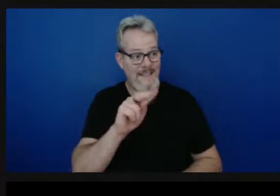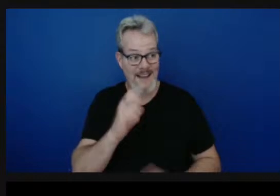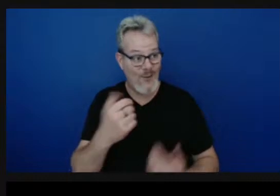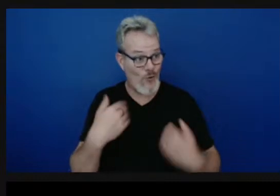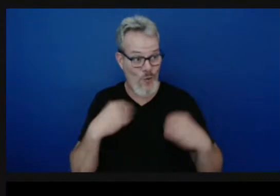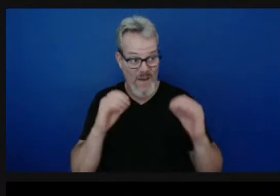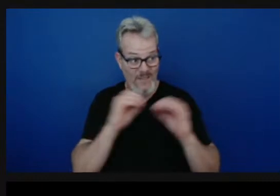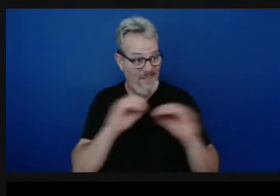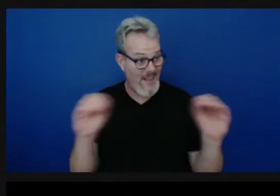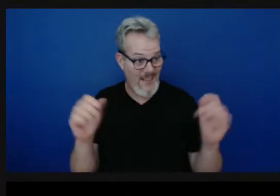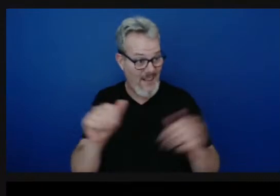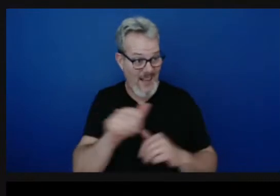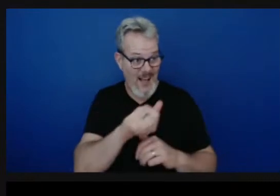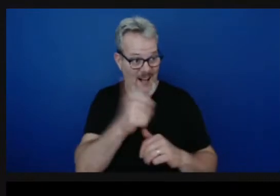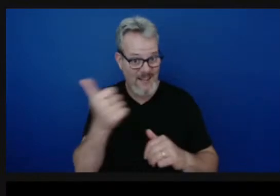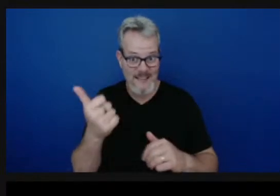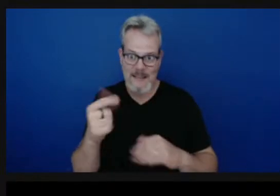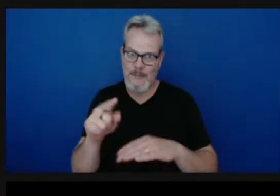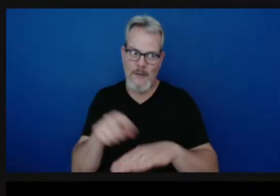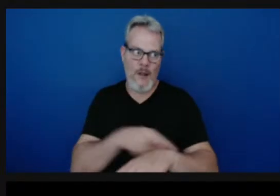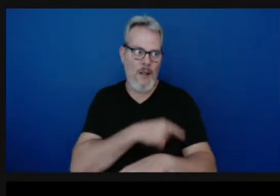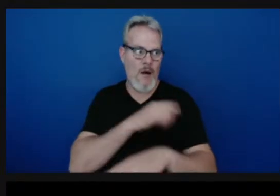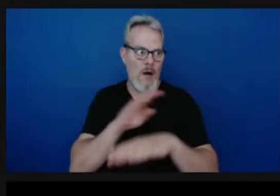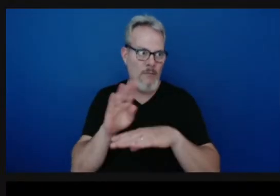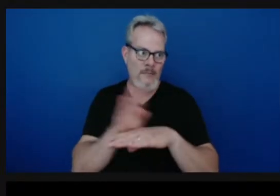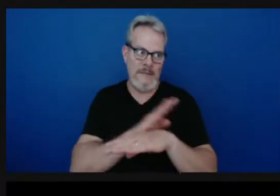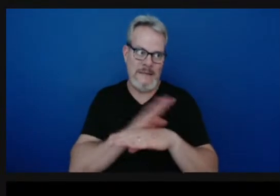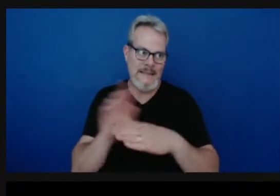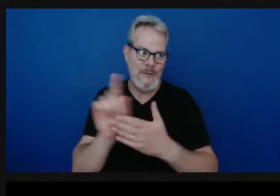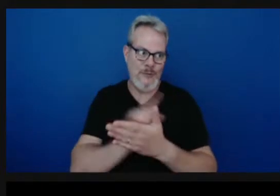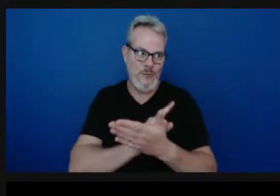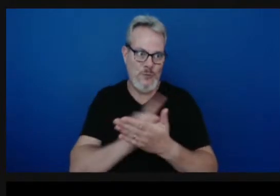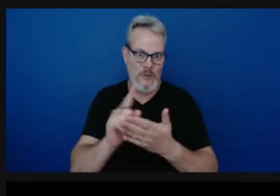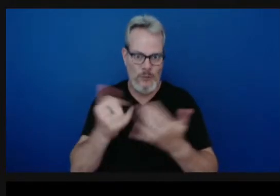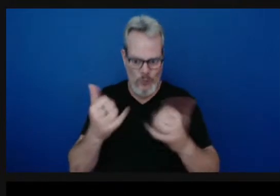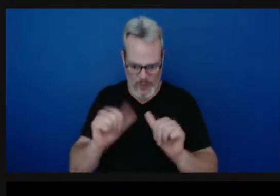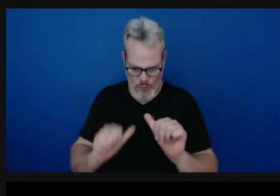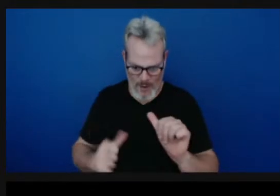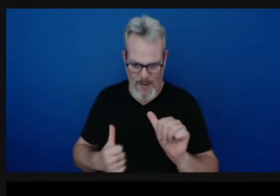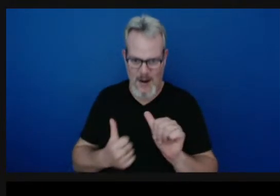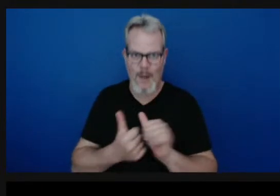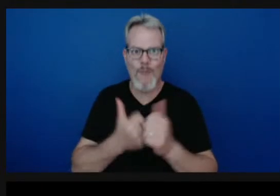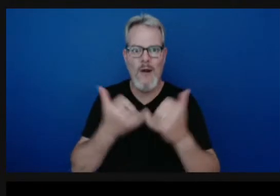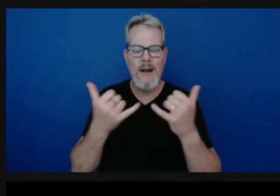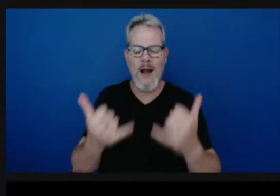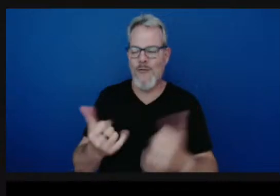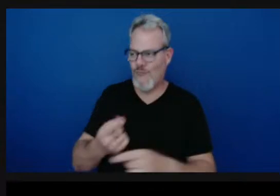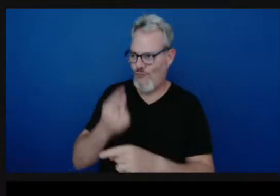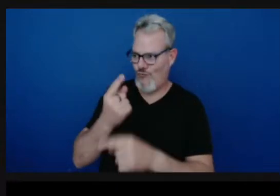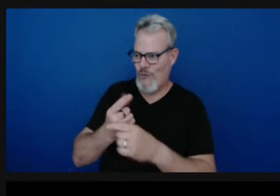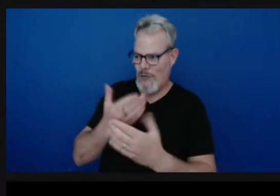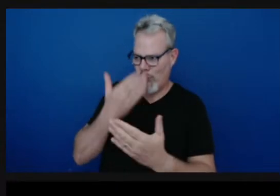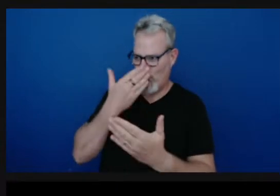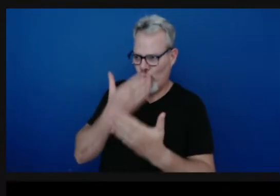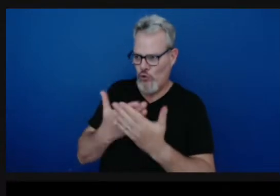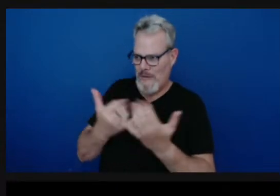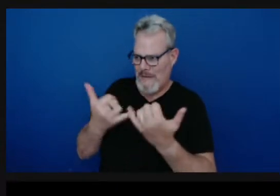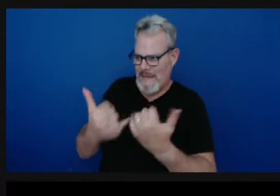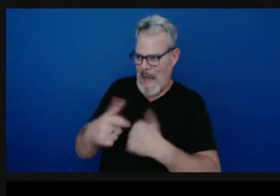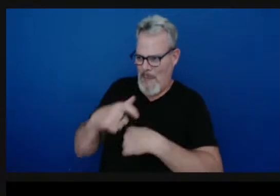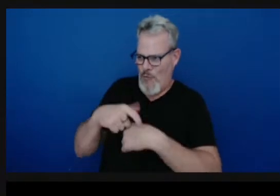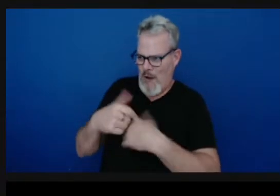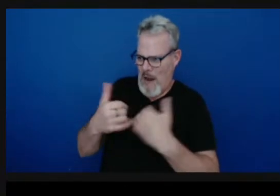long week. We could wrap it up right here. Yeah, I think it is a good point to wrap it up. We'll have more next week unless